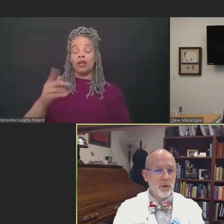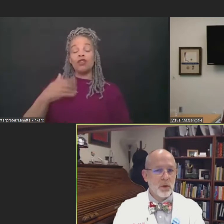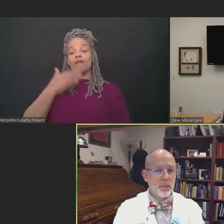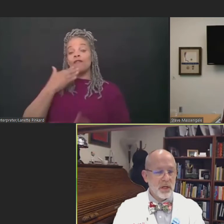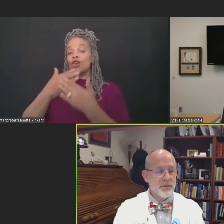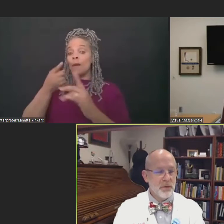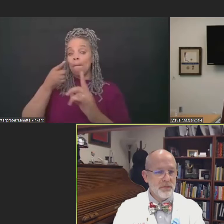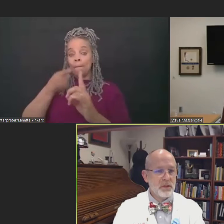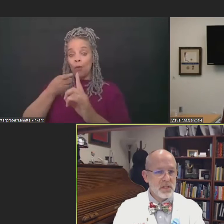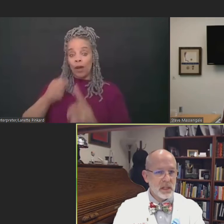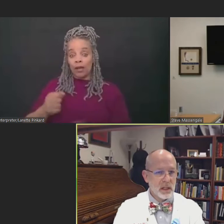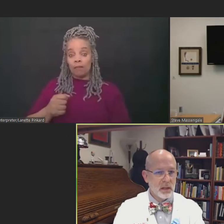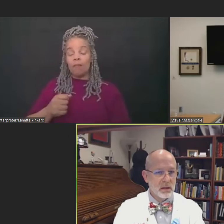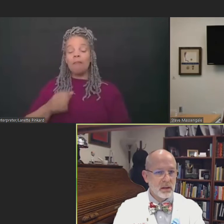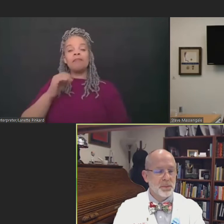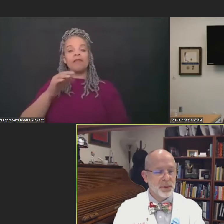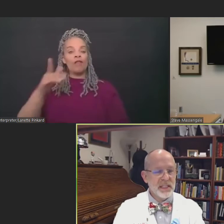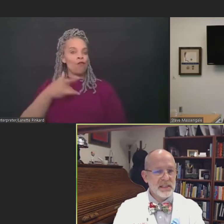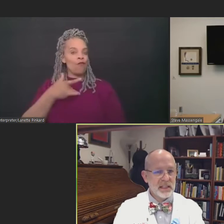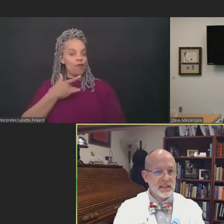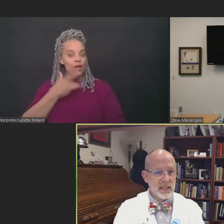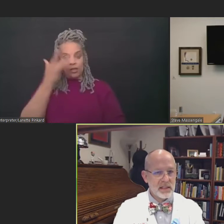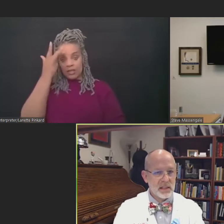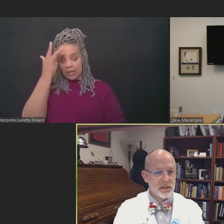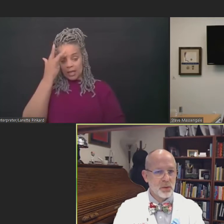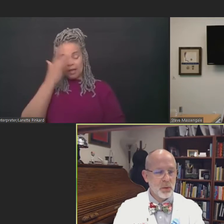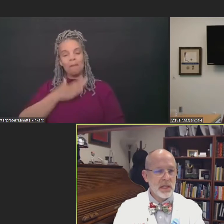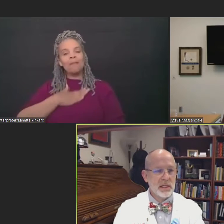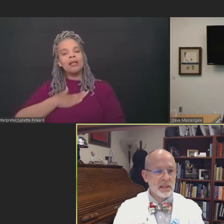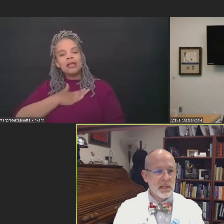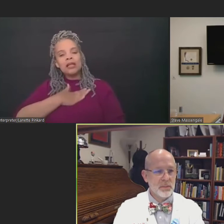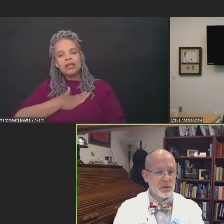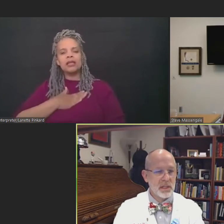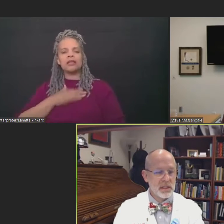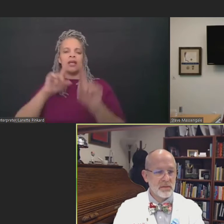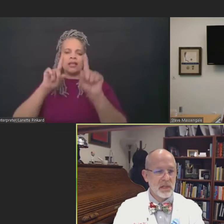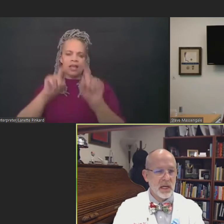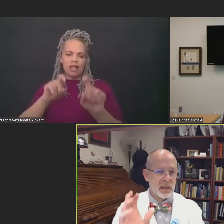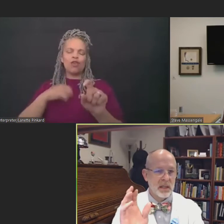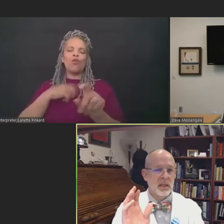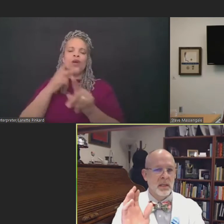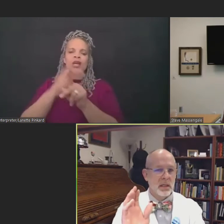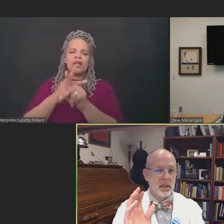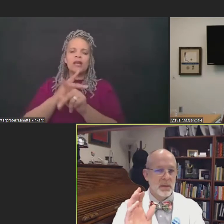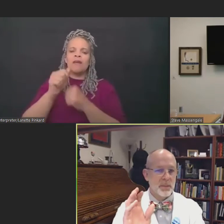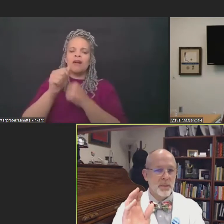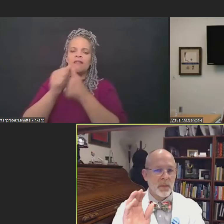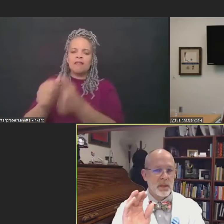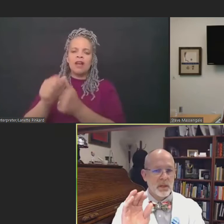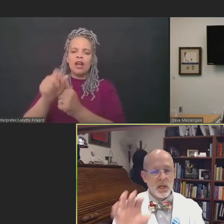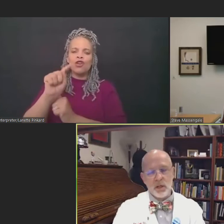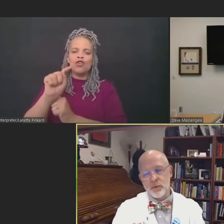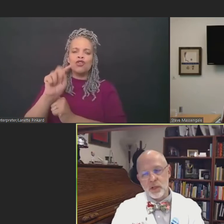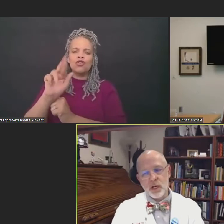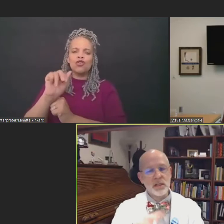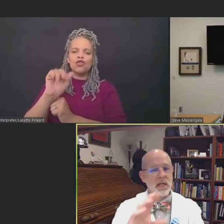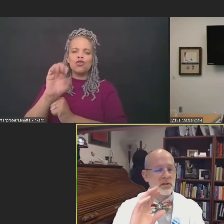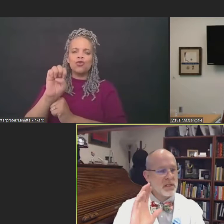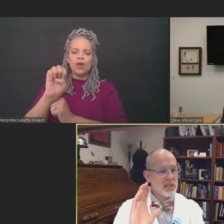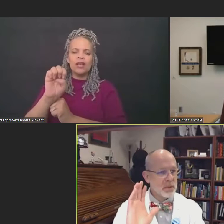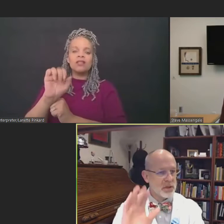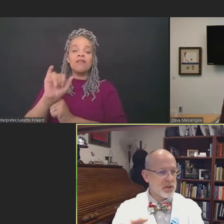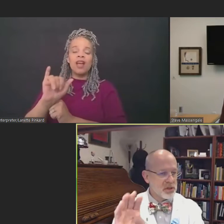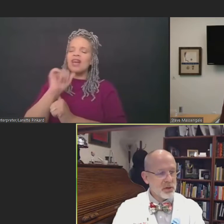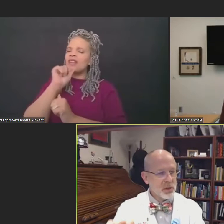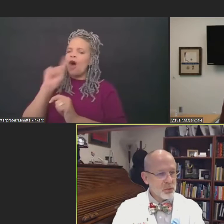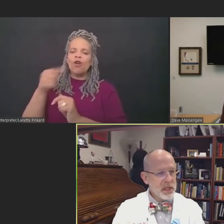If you feel sick, please get tested so we can keep trace of that. Not only for contact